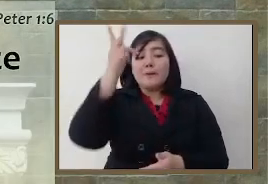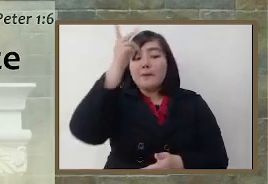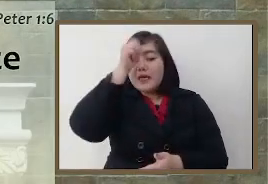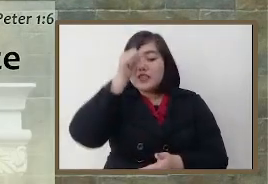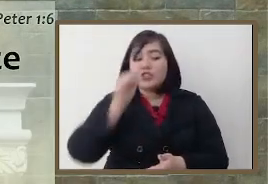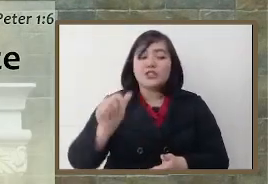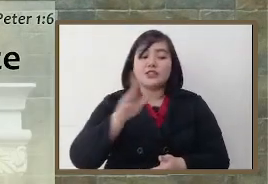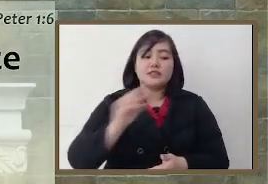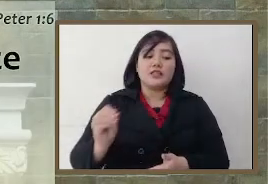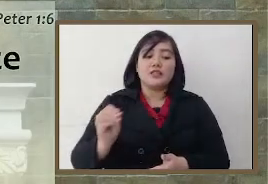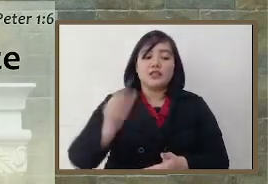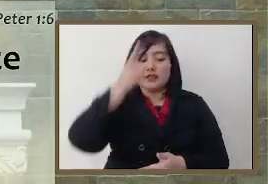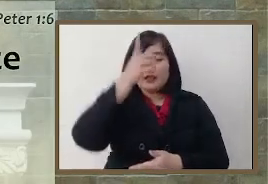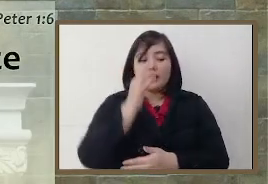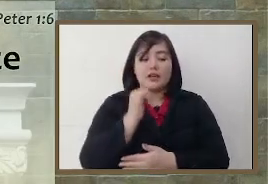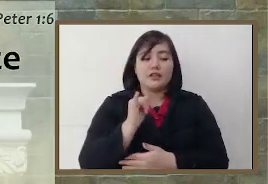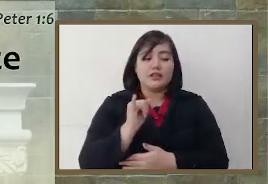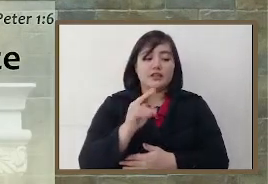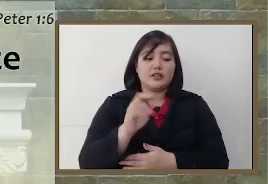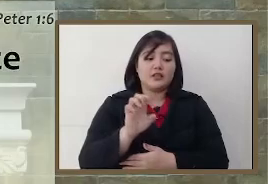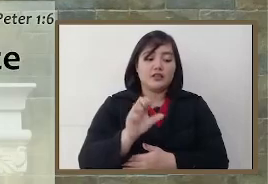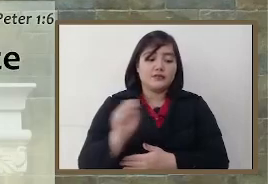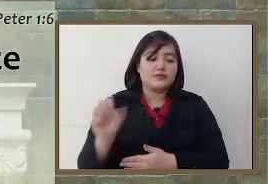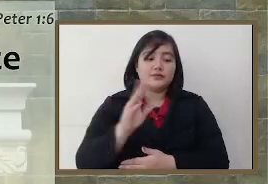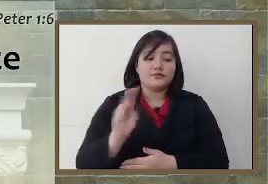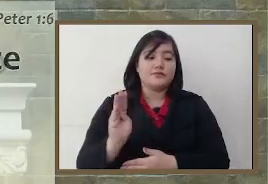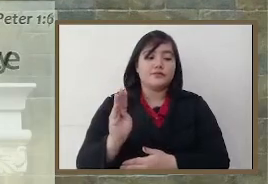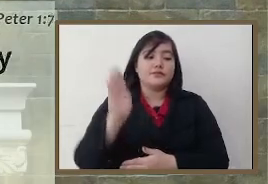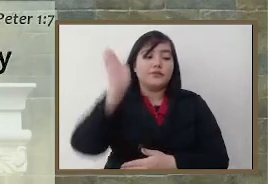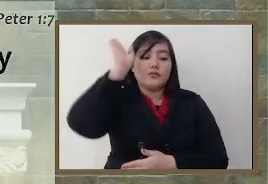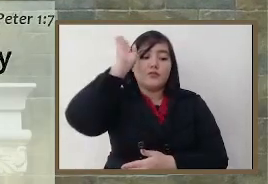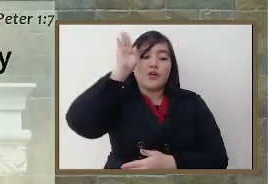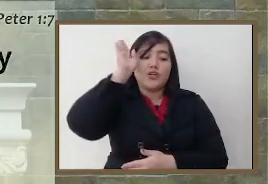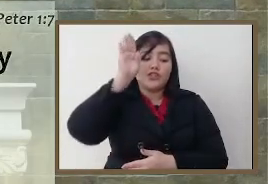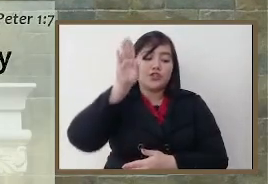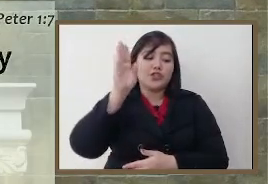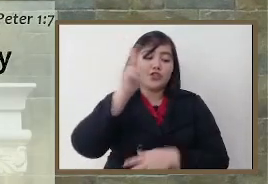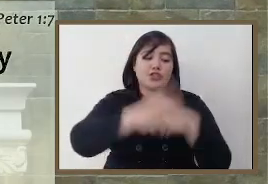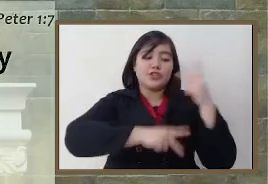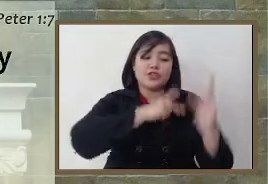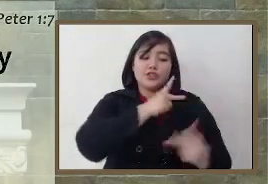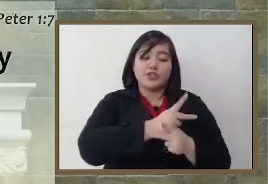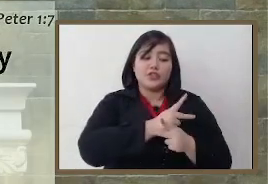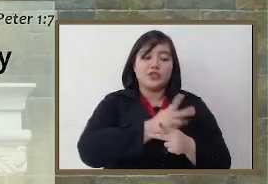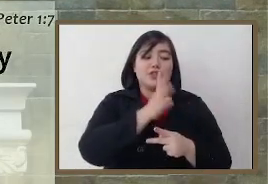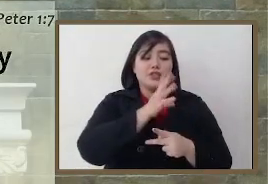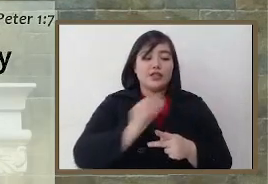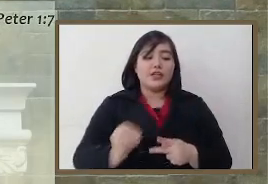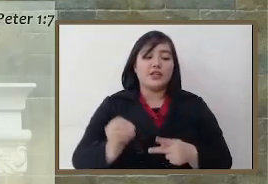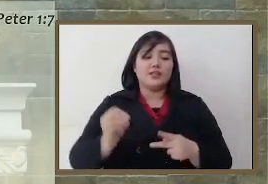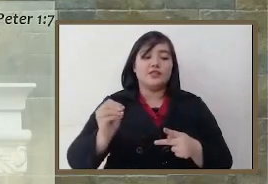to godliness, brotherly kindness. And to brotherly kindness,